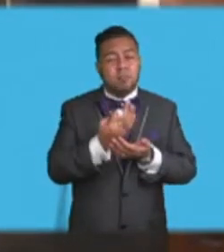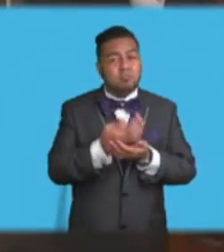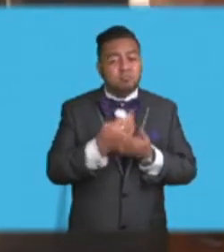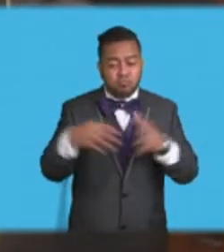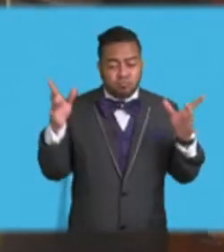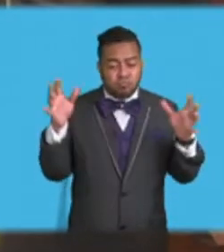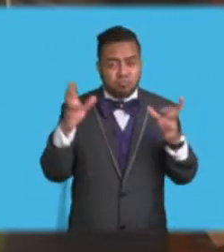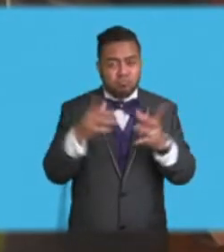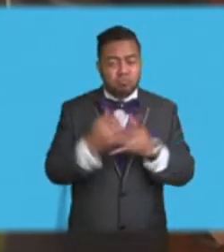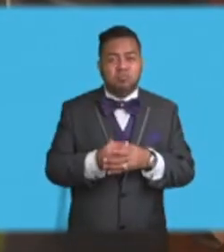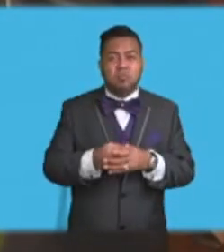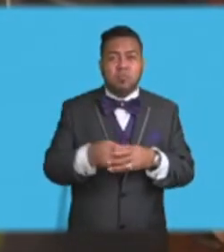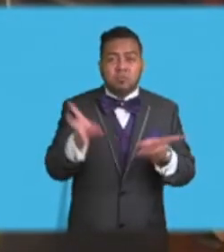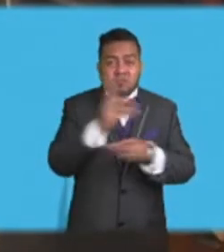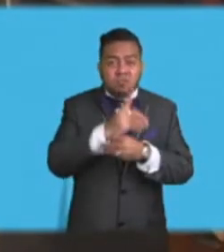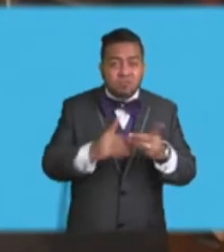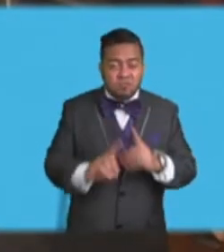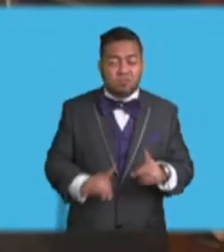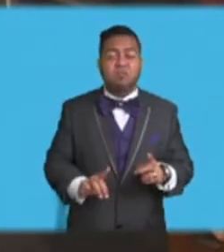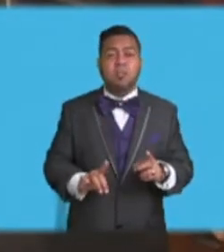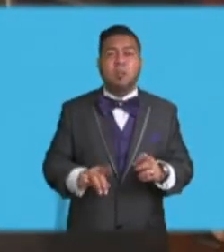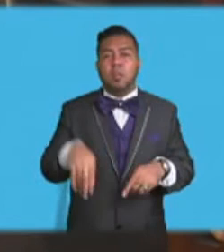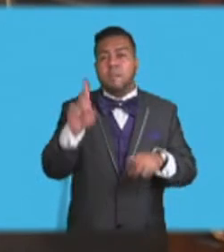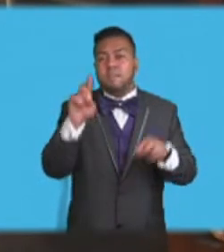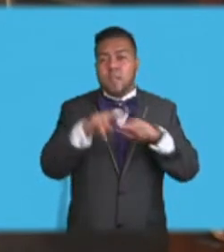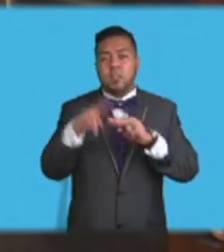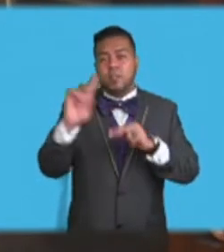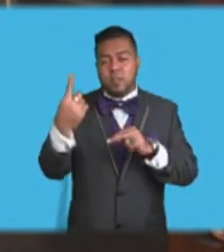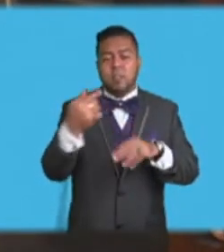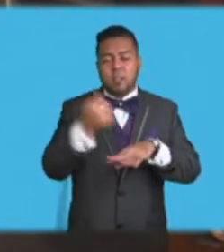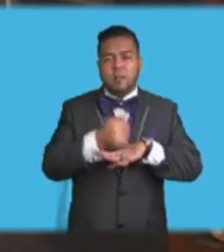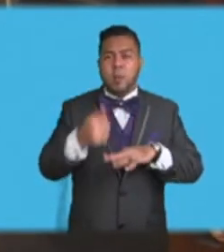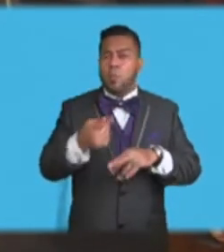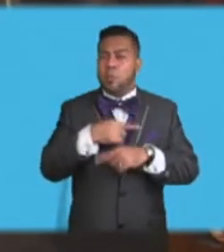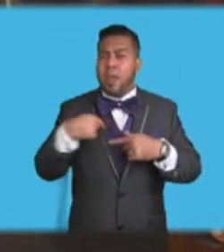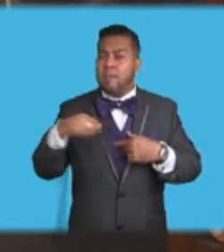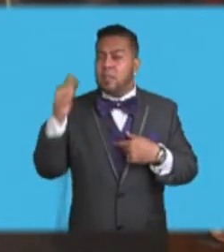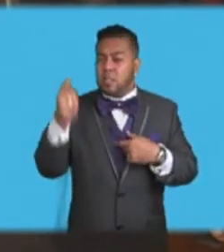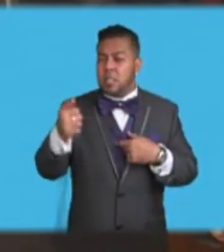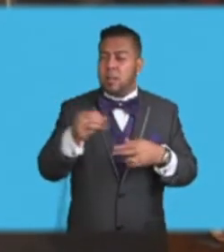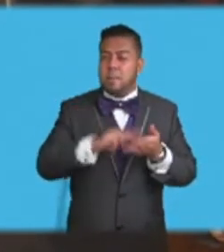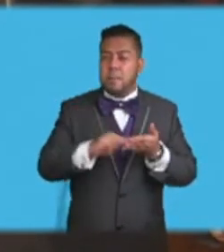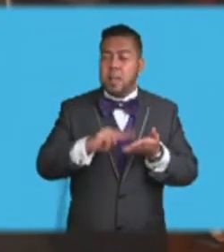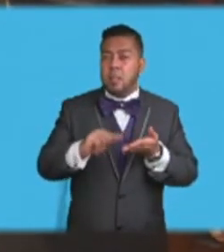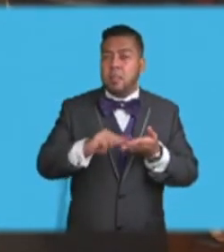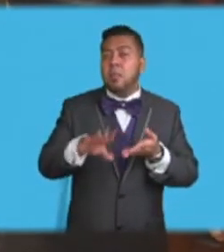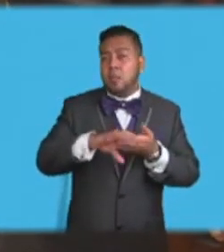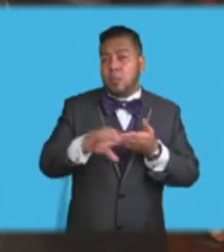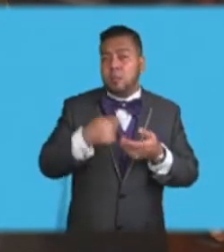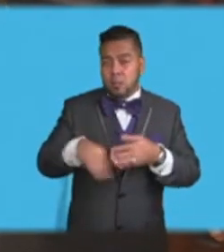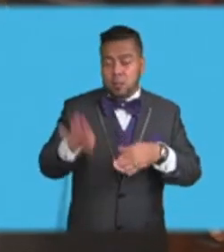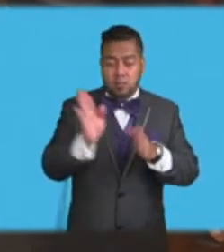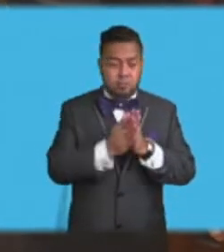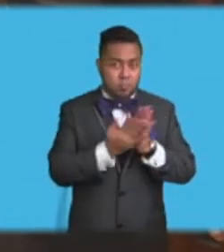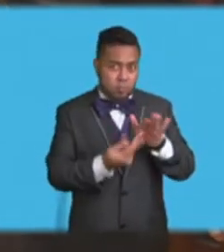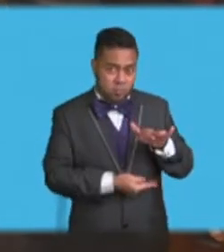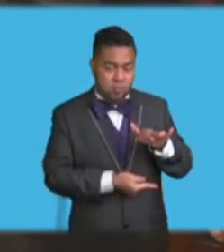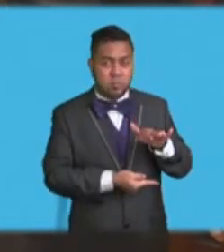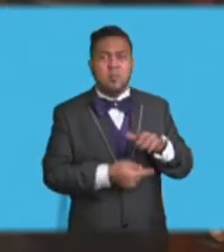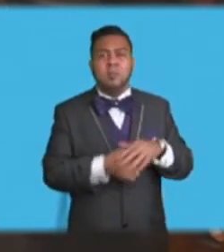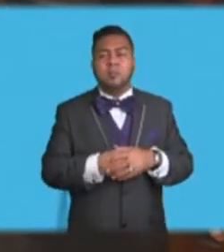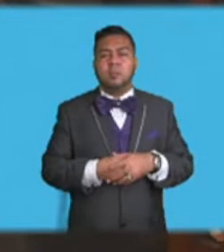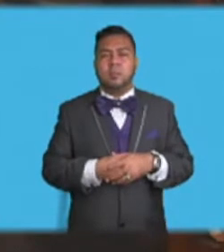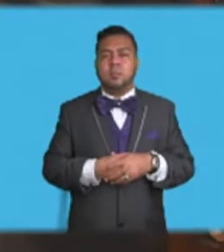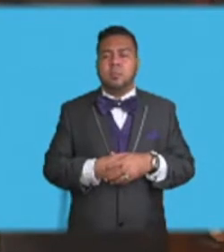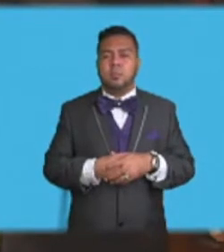created by the then SBT government, or the Fiji First government. Till to date, we have over $6 million in our books in the form of contingent